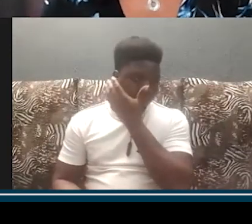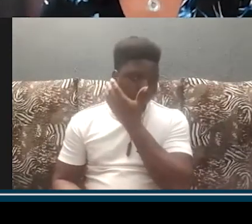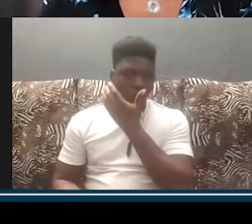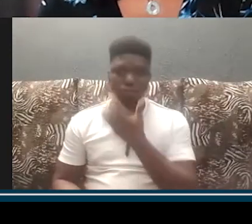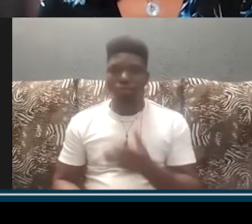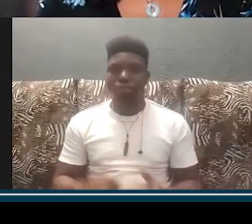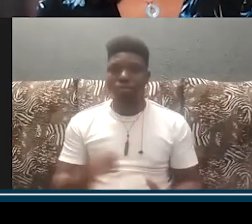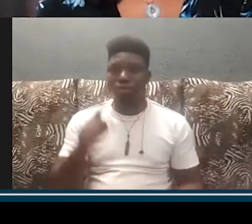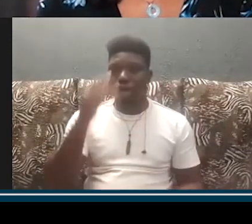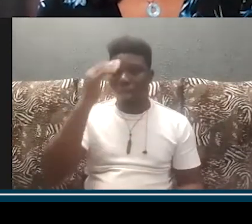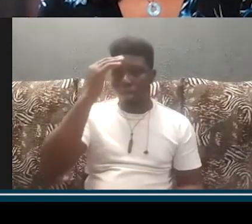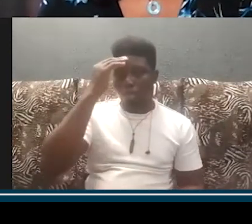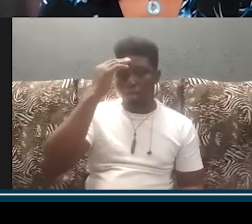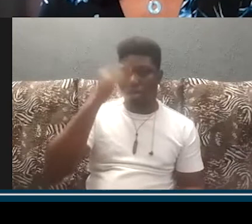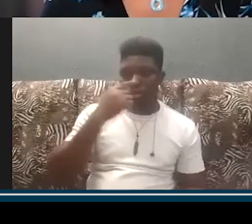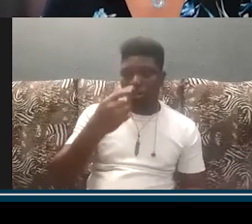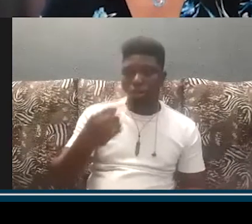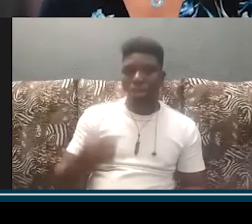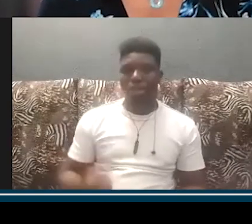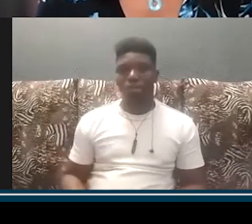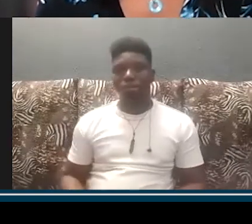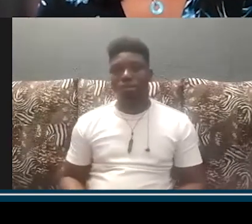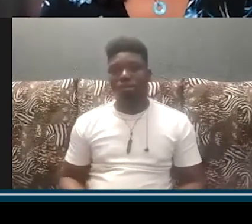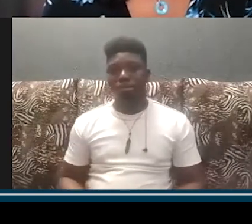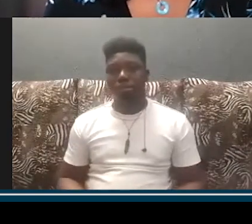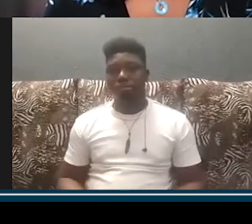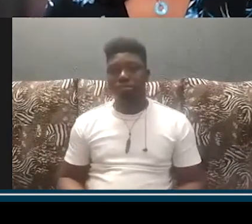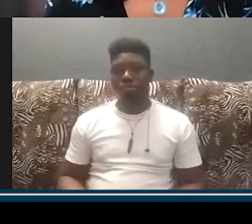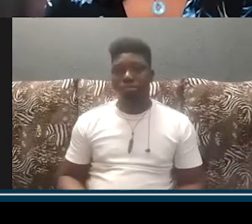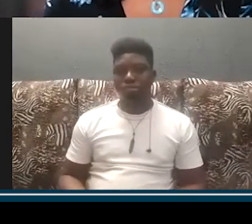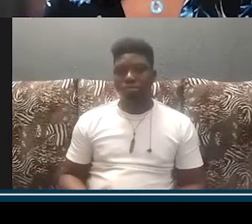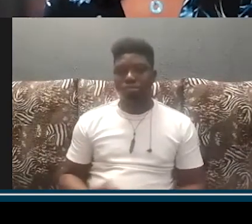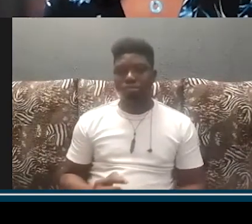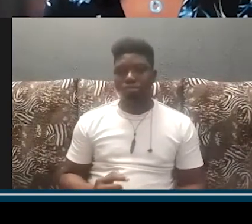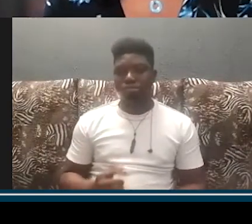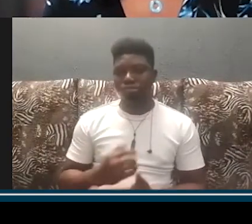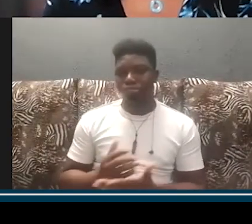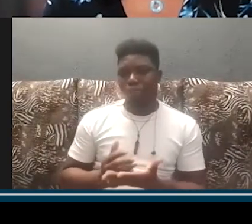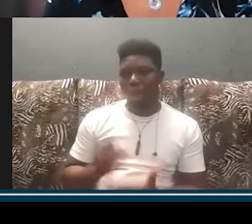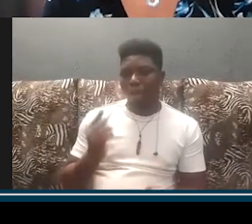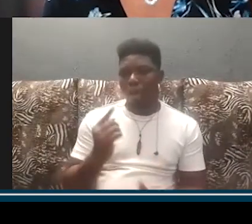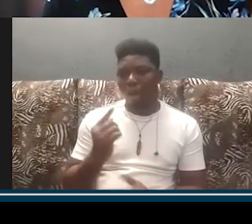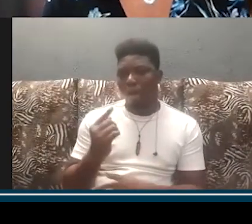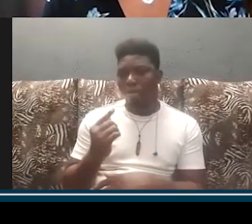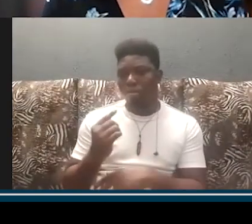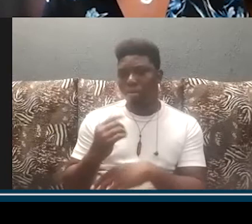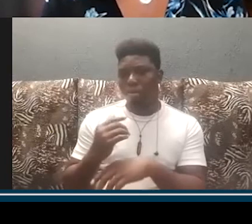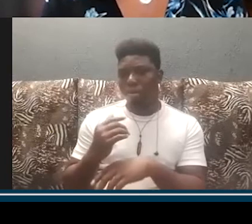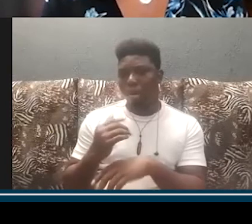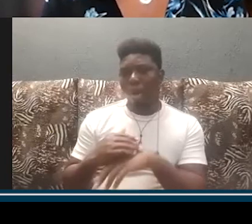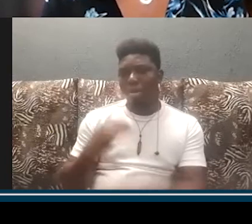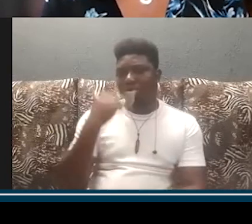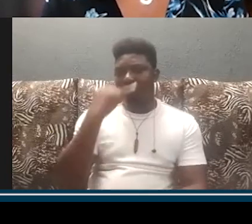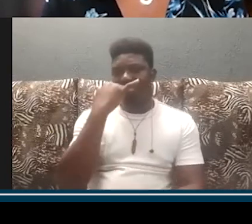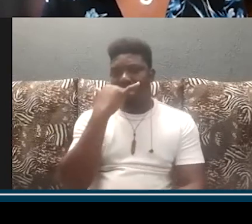somebody is on this call who is new to their ADD or